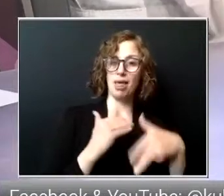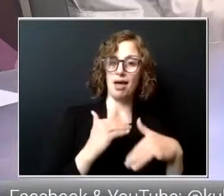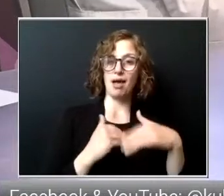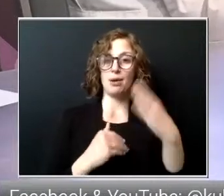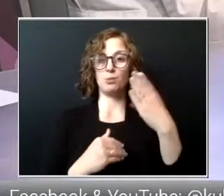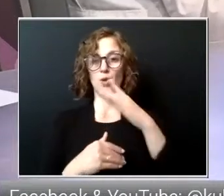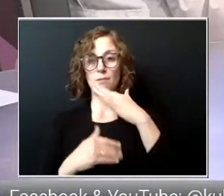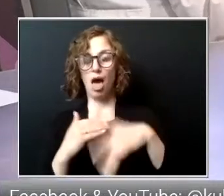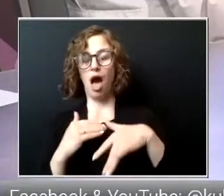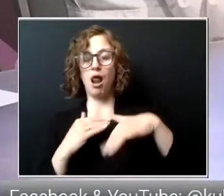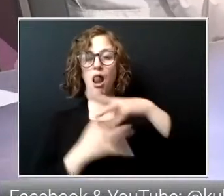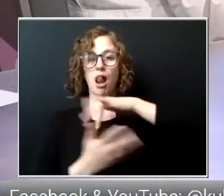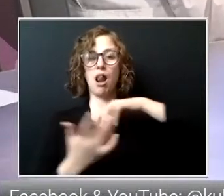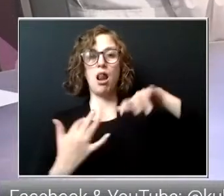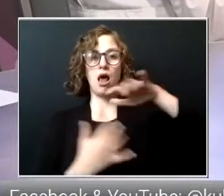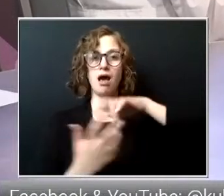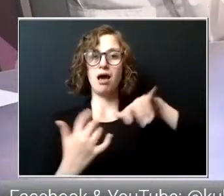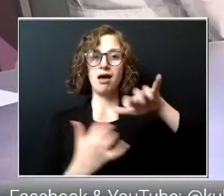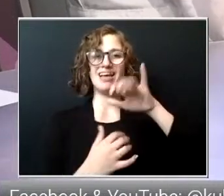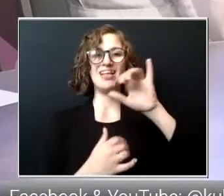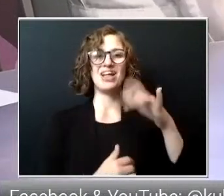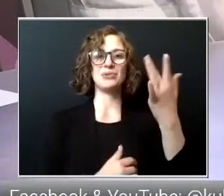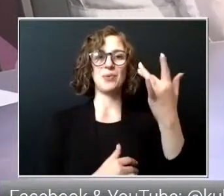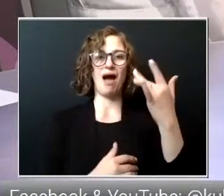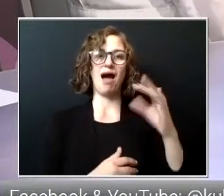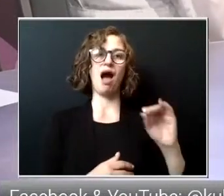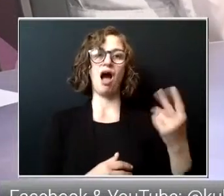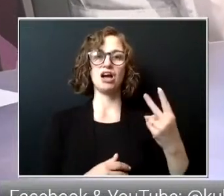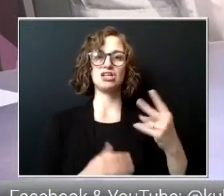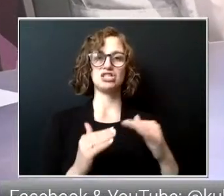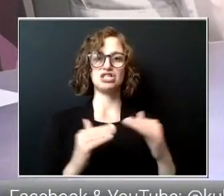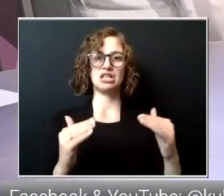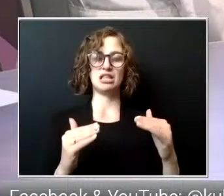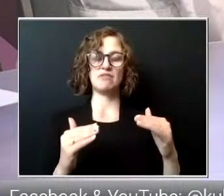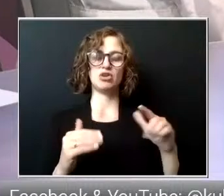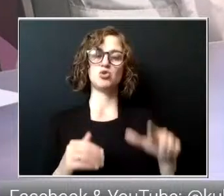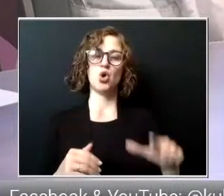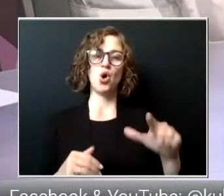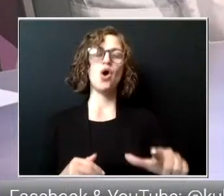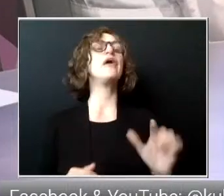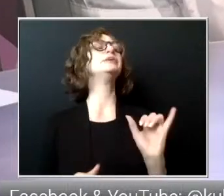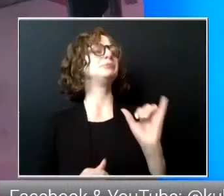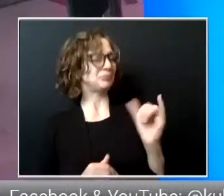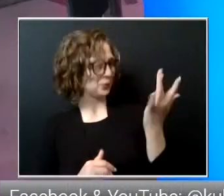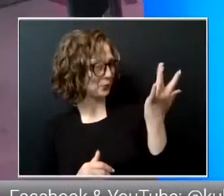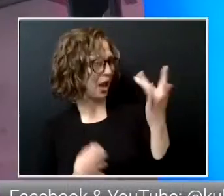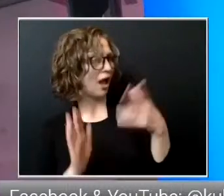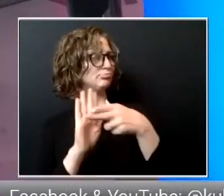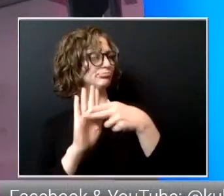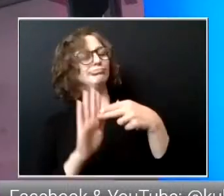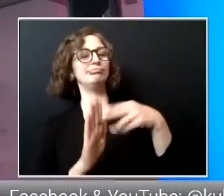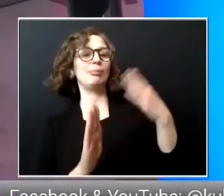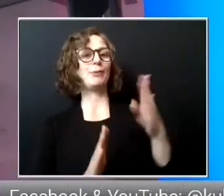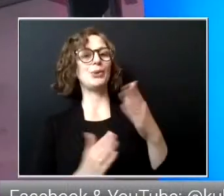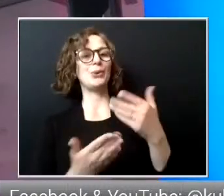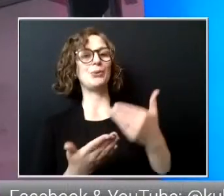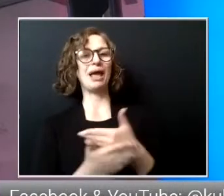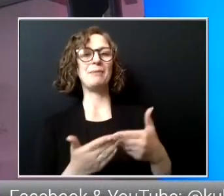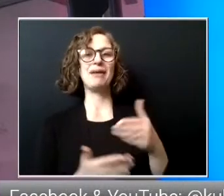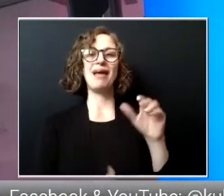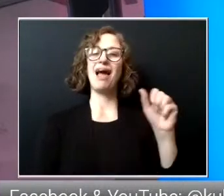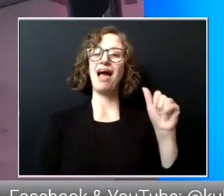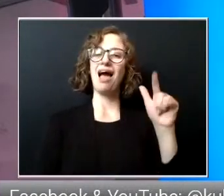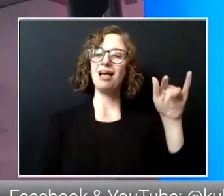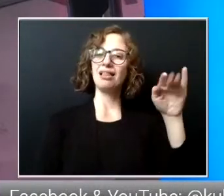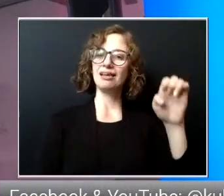why oxygen levels are lower. The blue baby. The blue baby. That's why you had that. Allie, how important was it